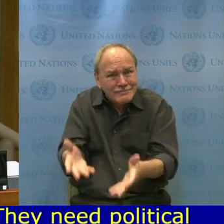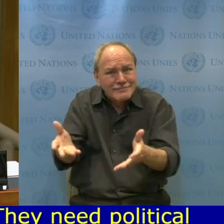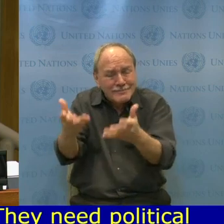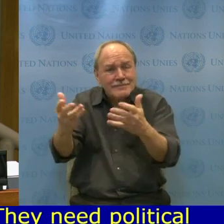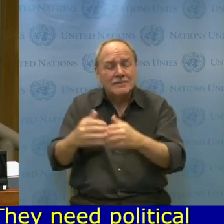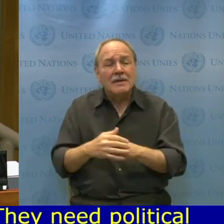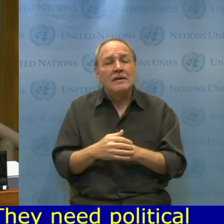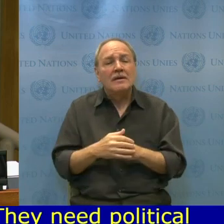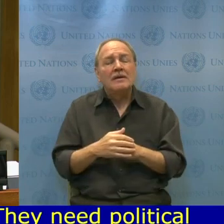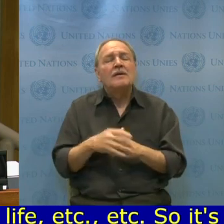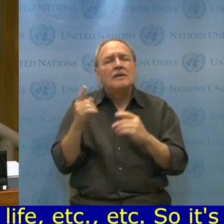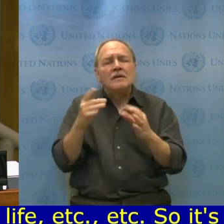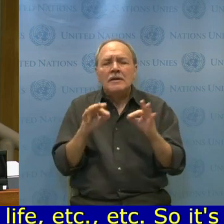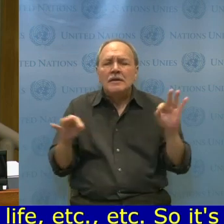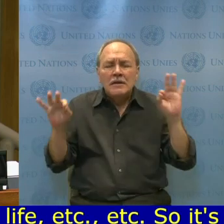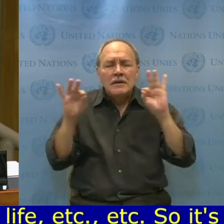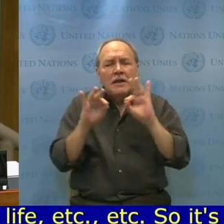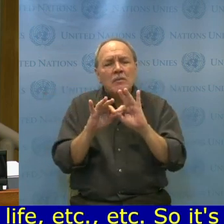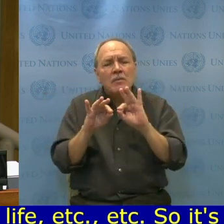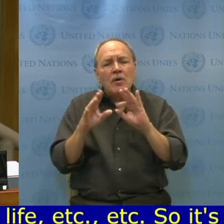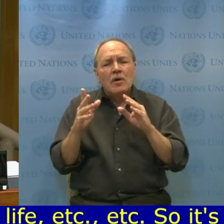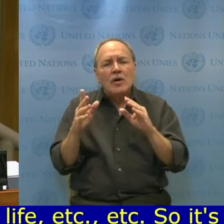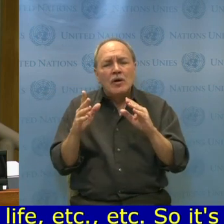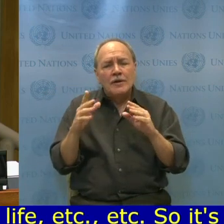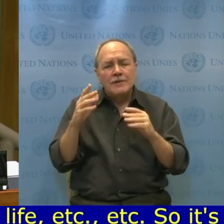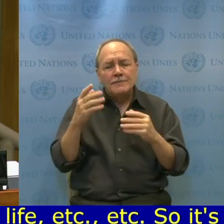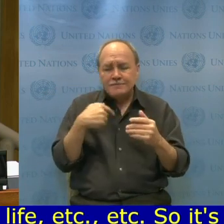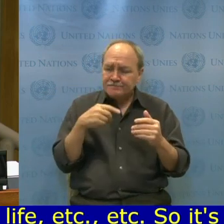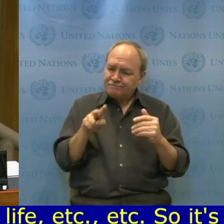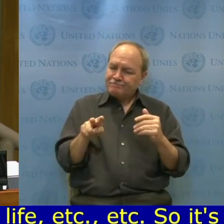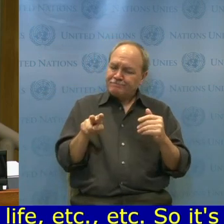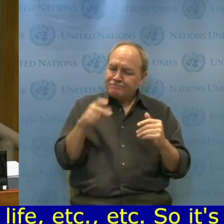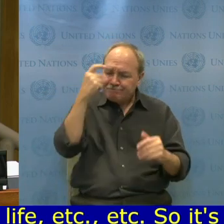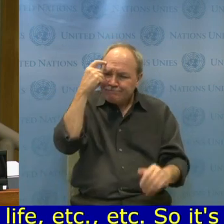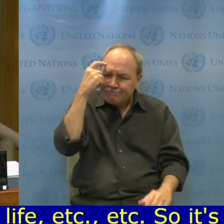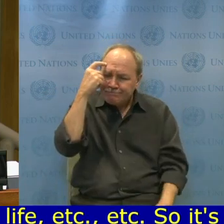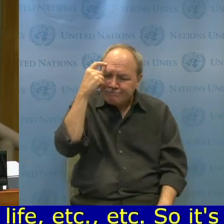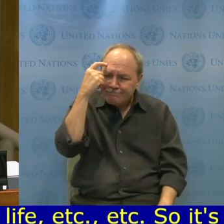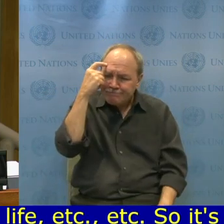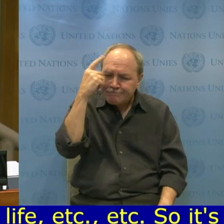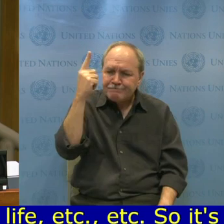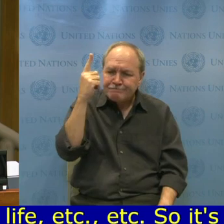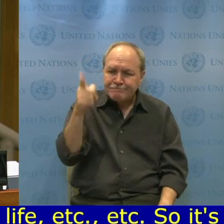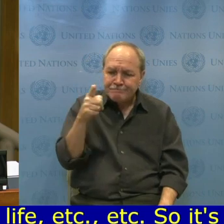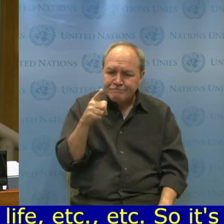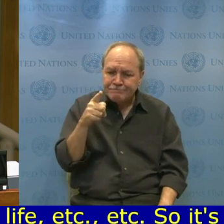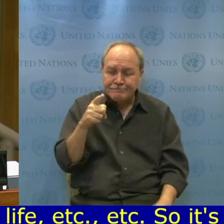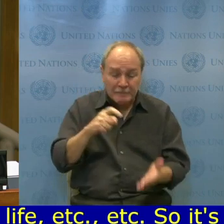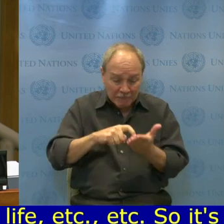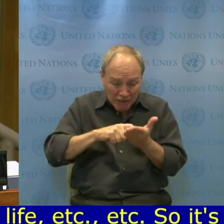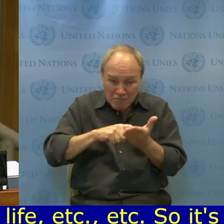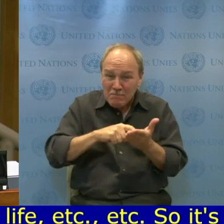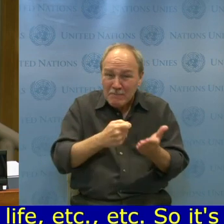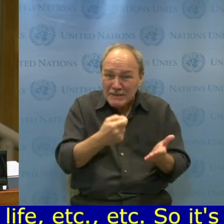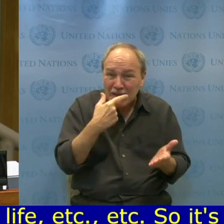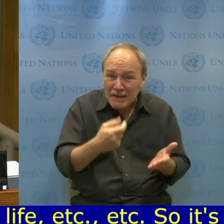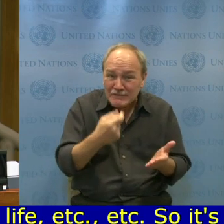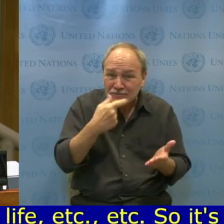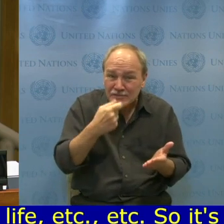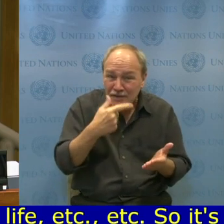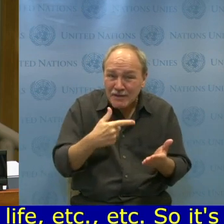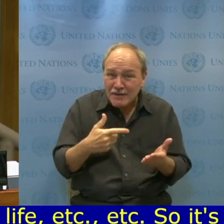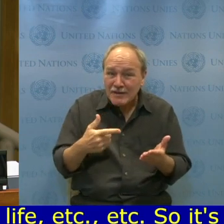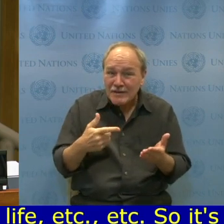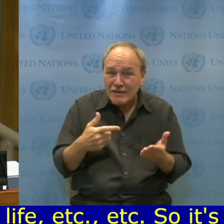that to understand that medication and health